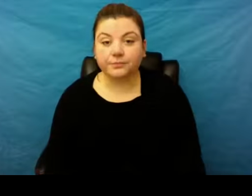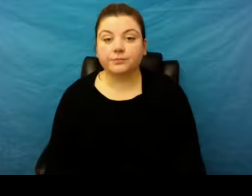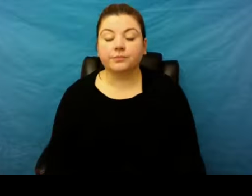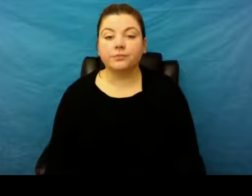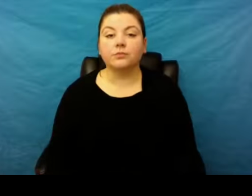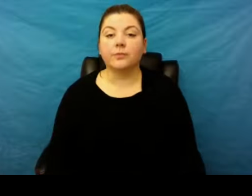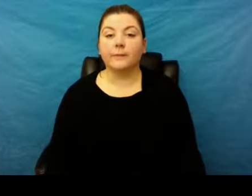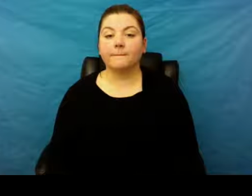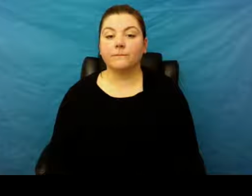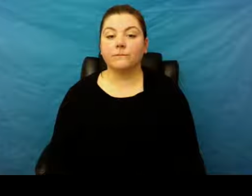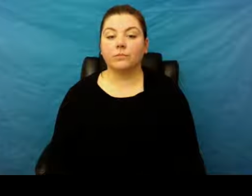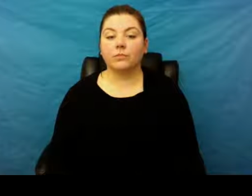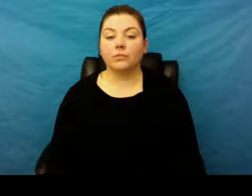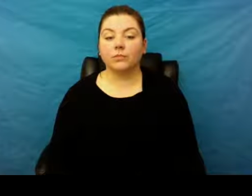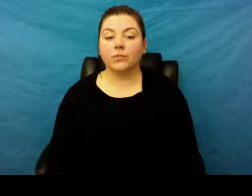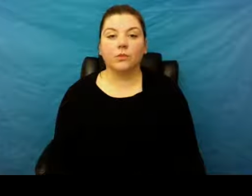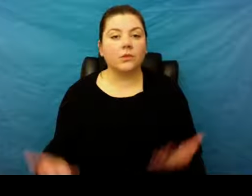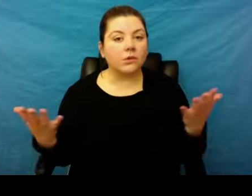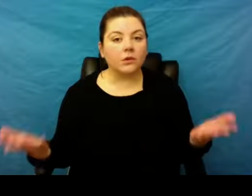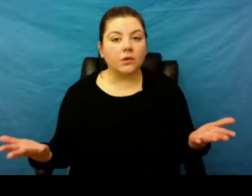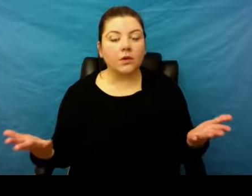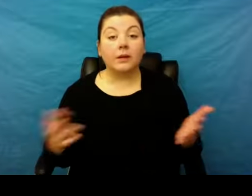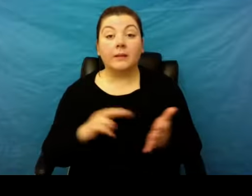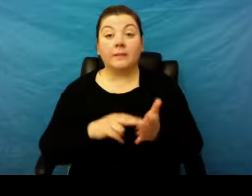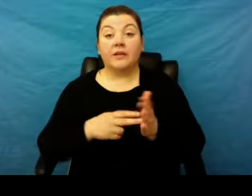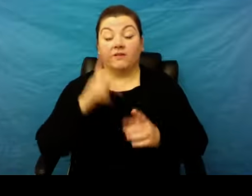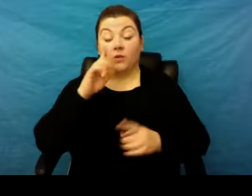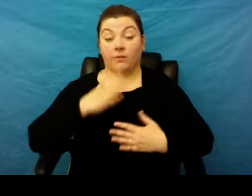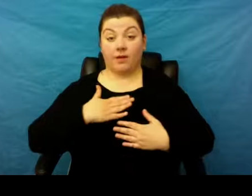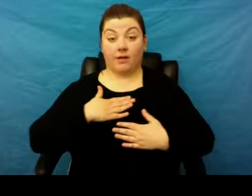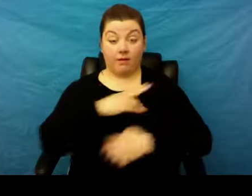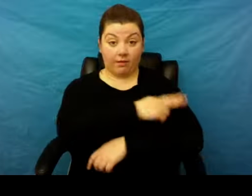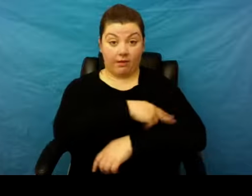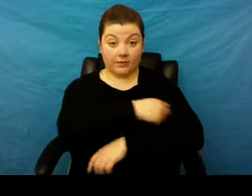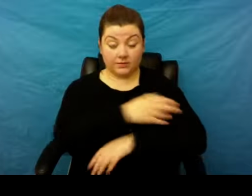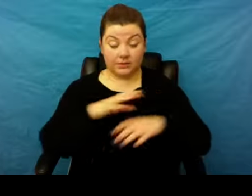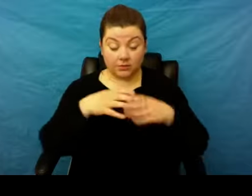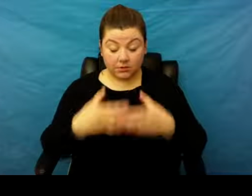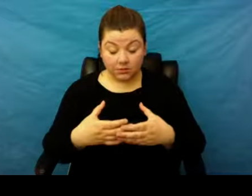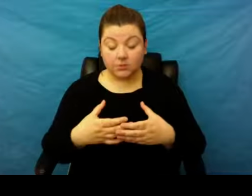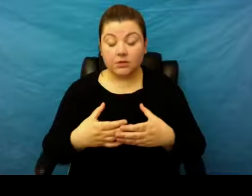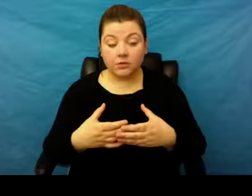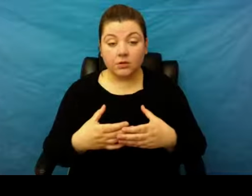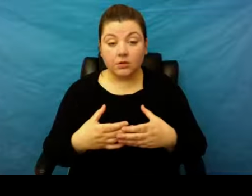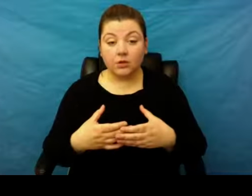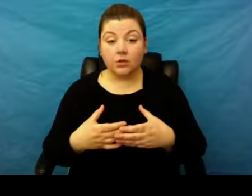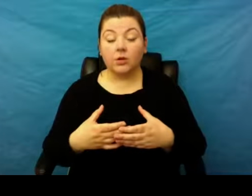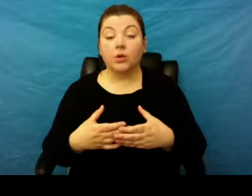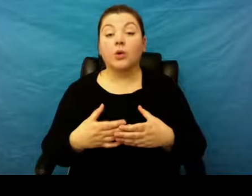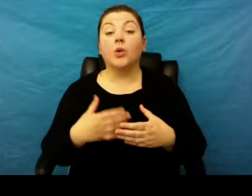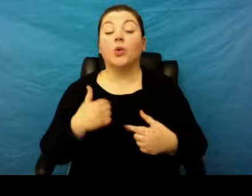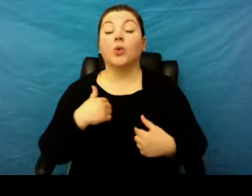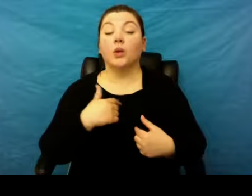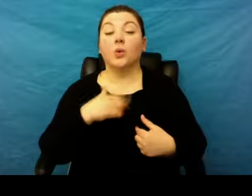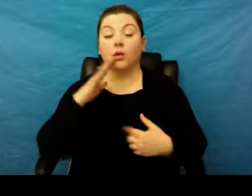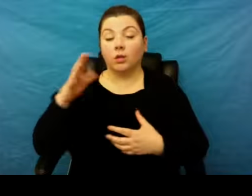face. So what does that mean, Bay, in our hospital? And so the only time that we wear an N95